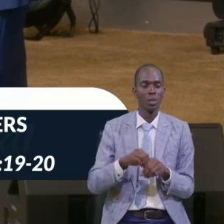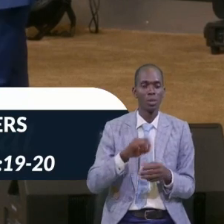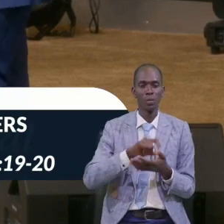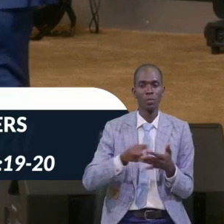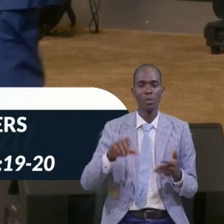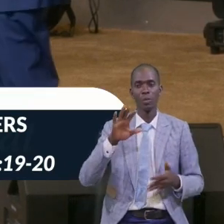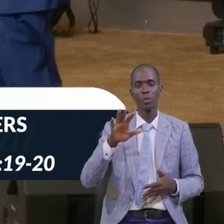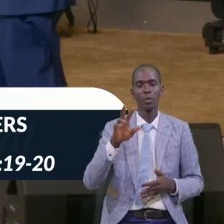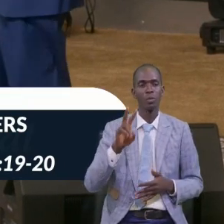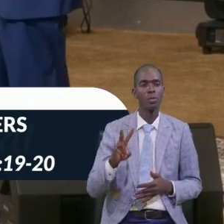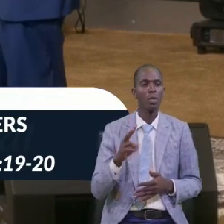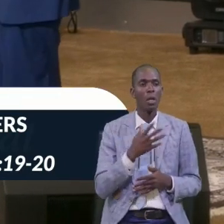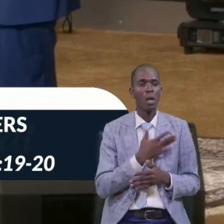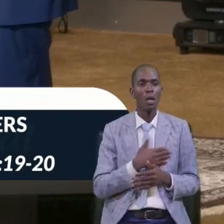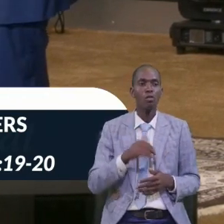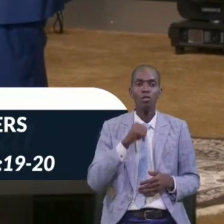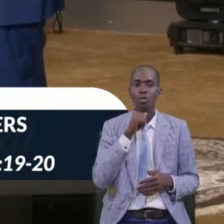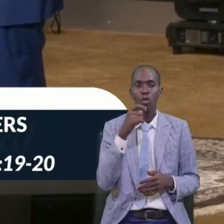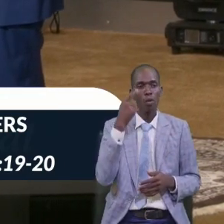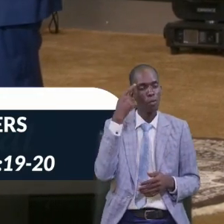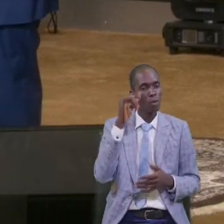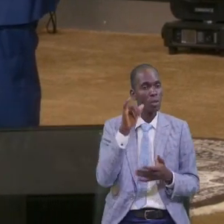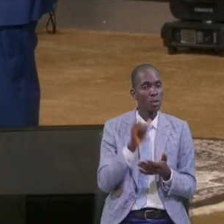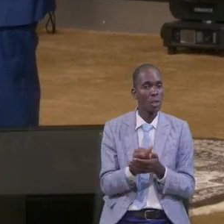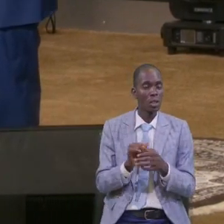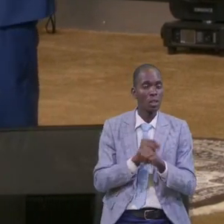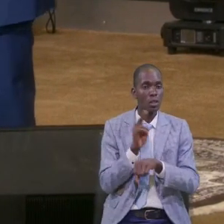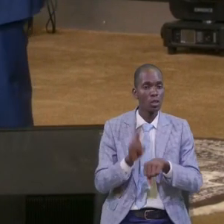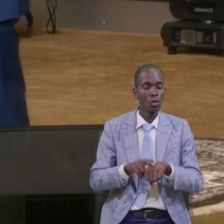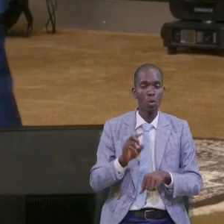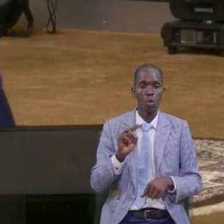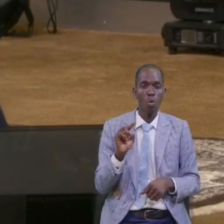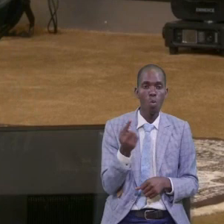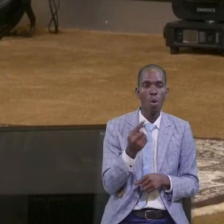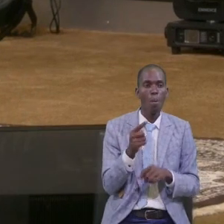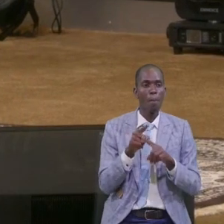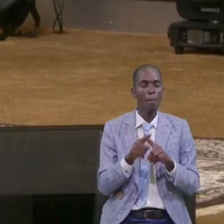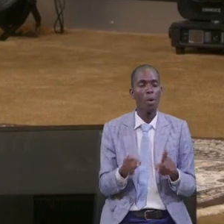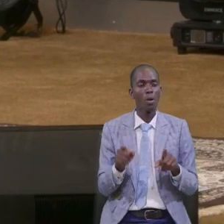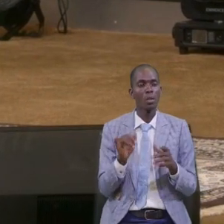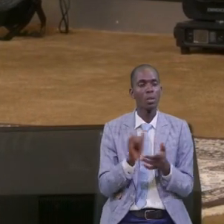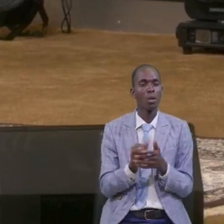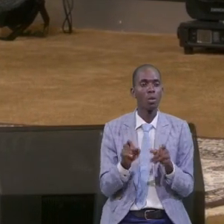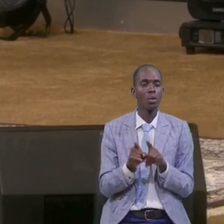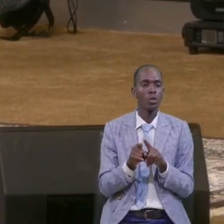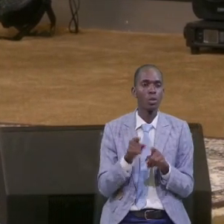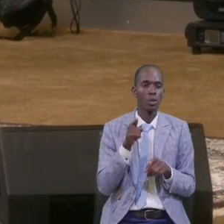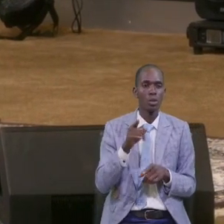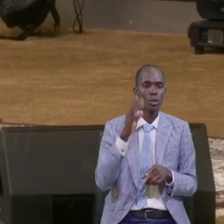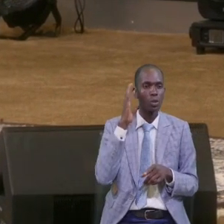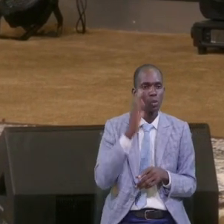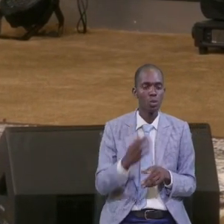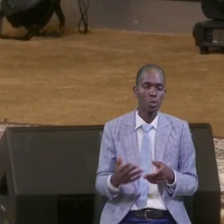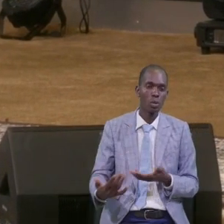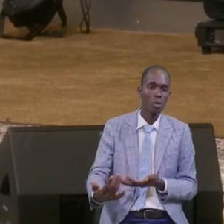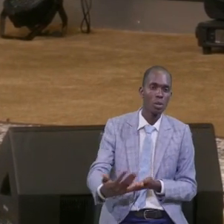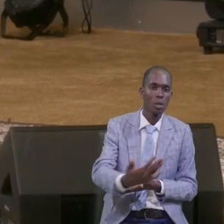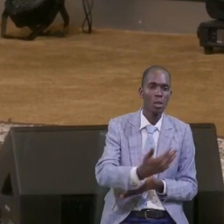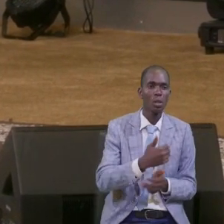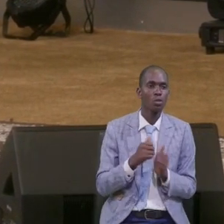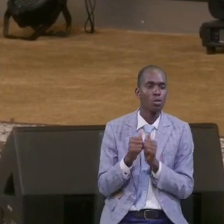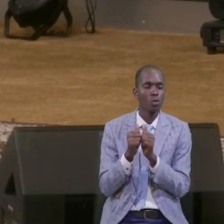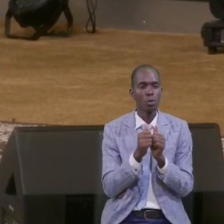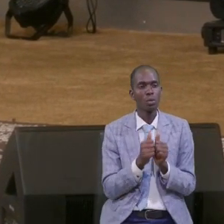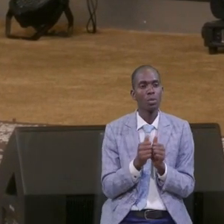52, and not for that nation only, but that also he should gather